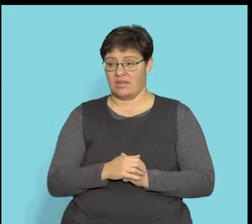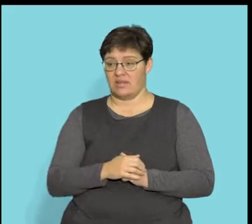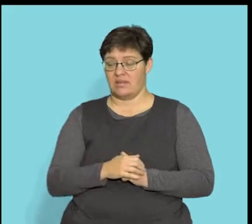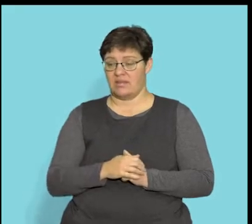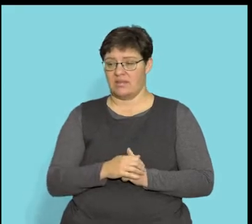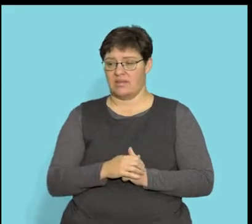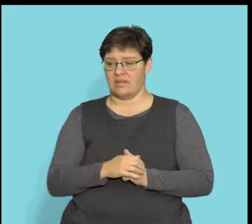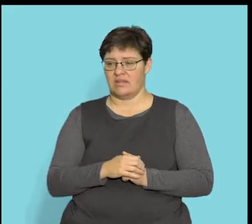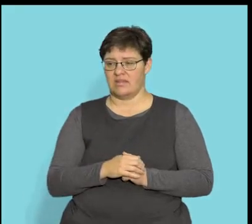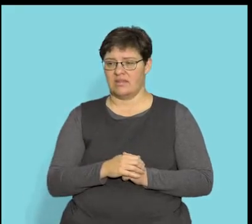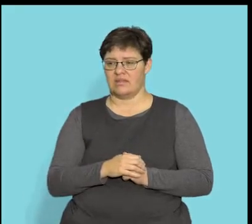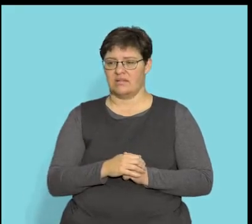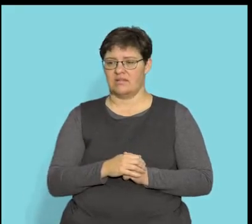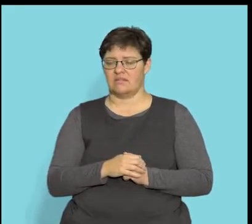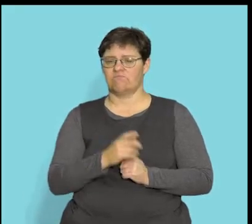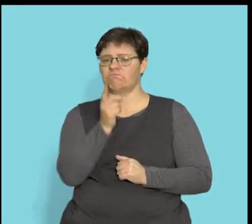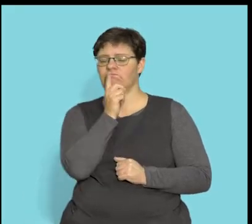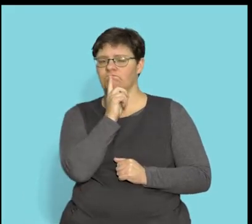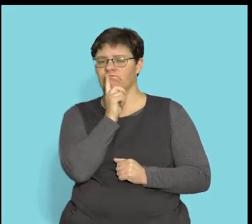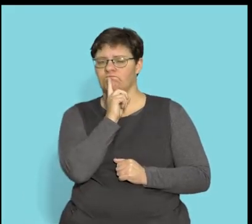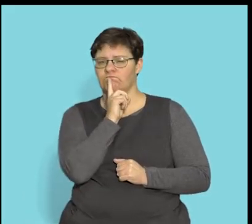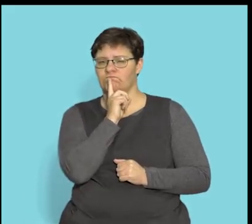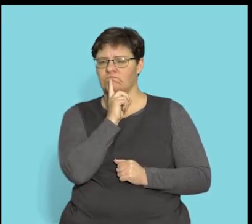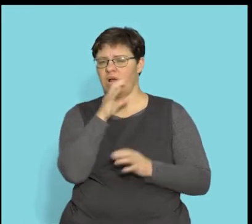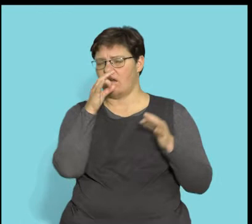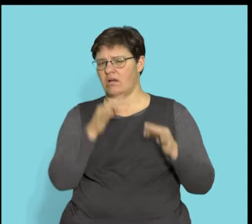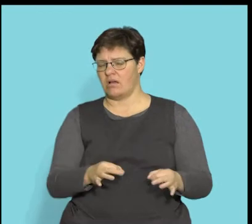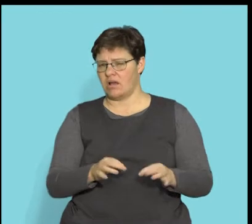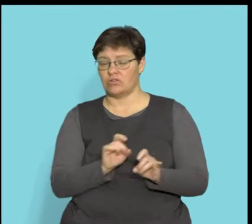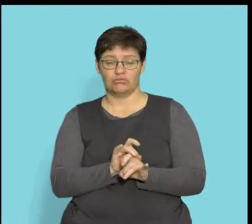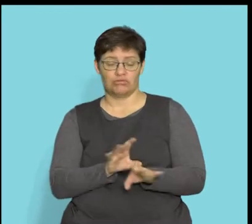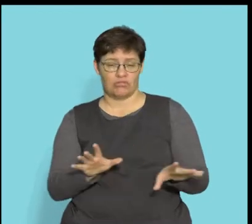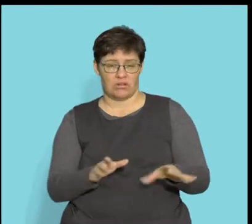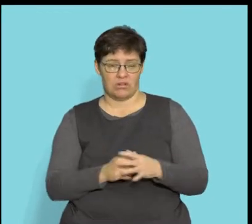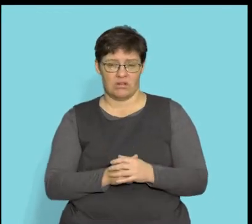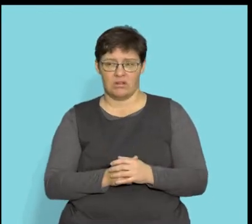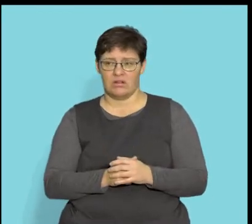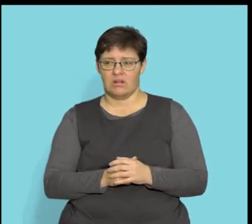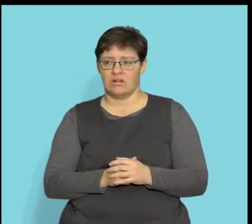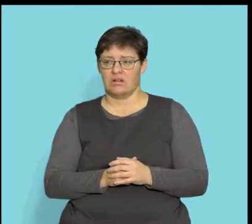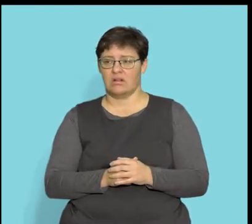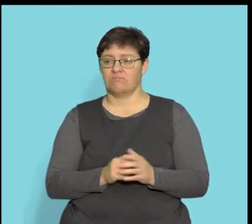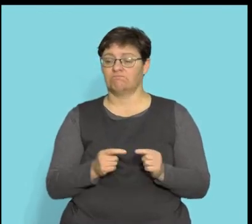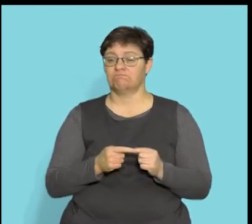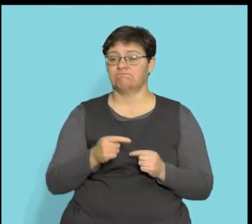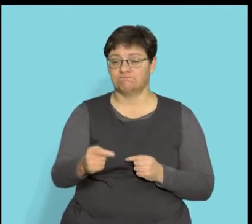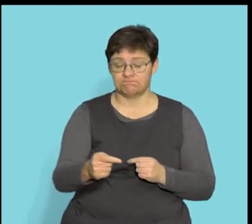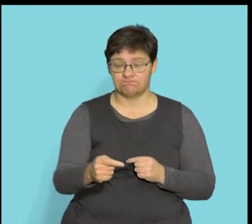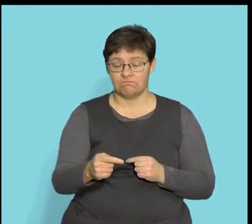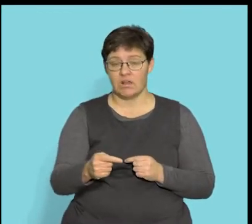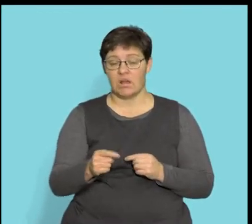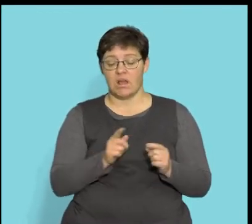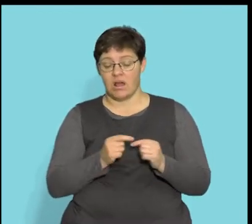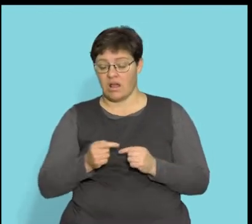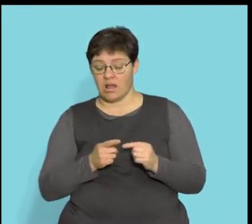y. So this lets me make the conclusion that in general, if the length and